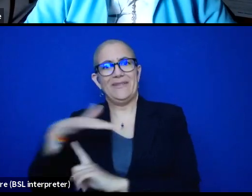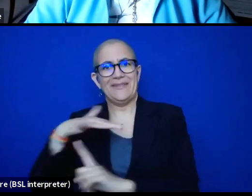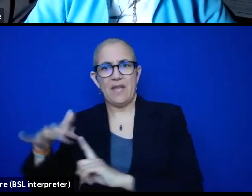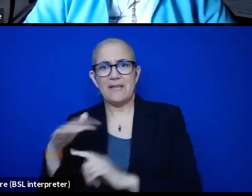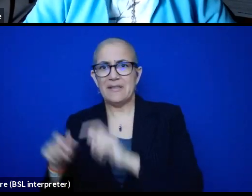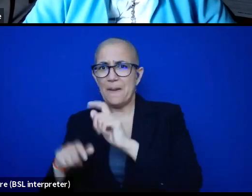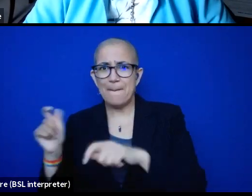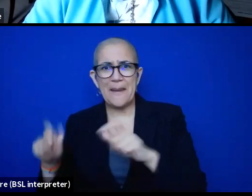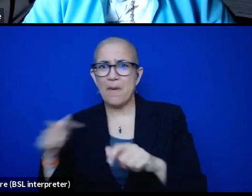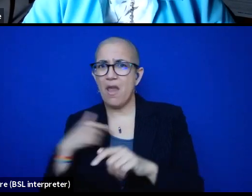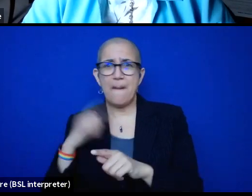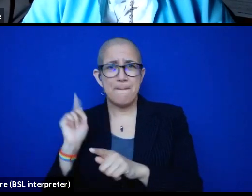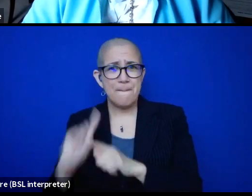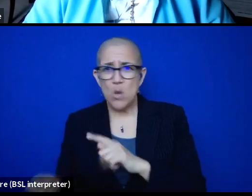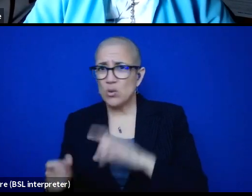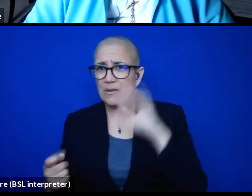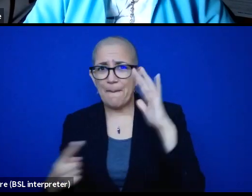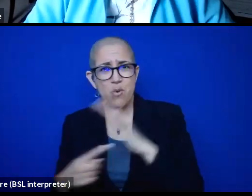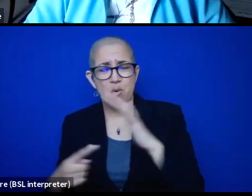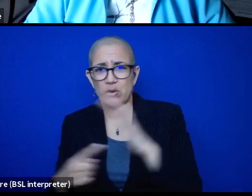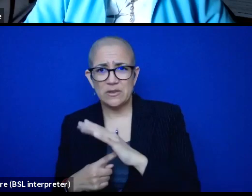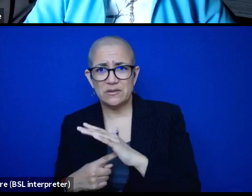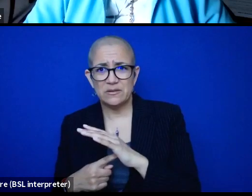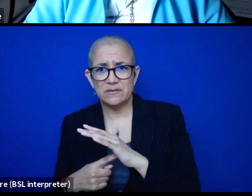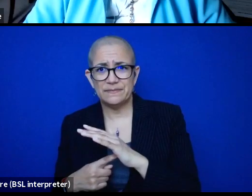most important. And